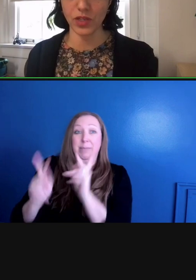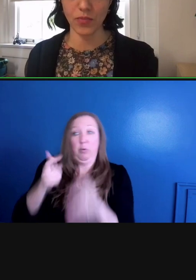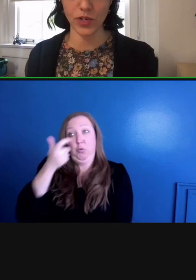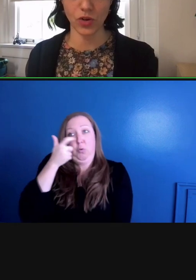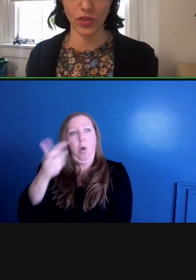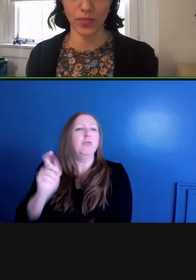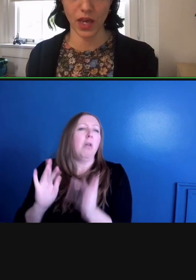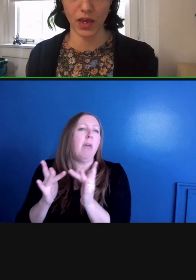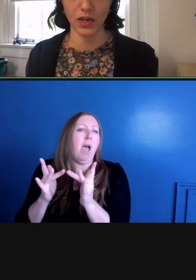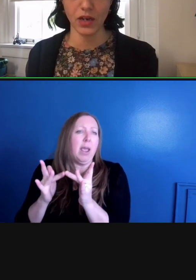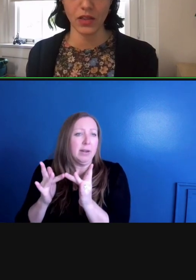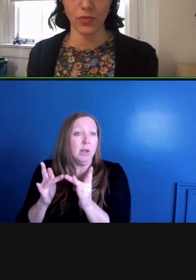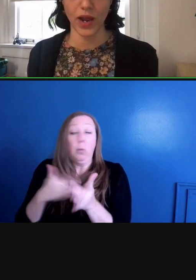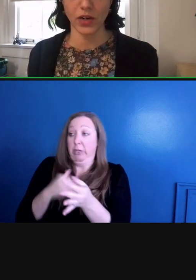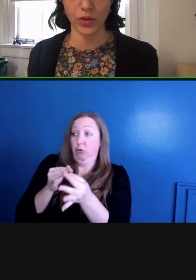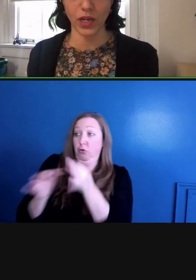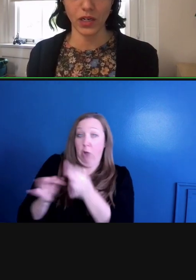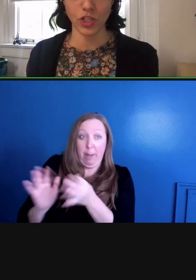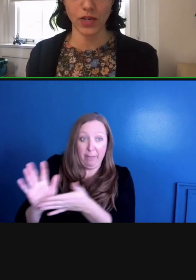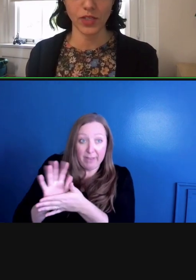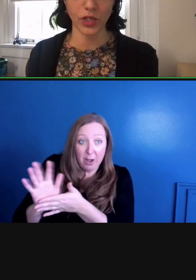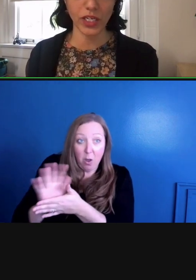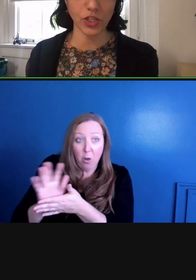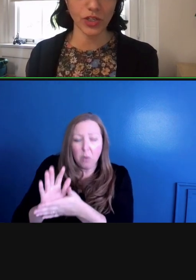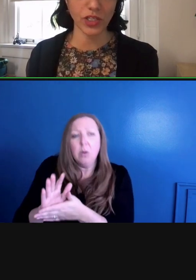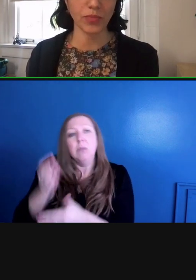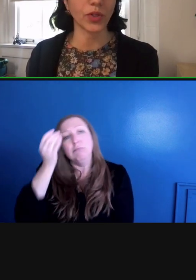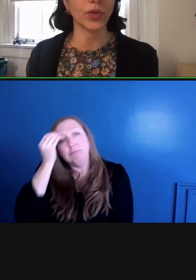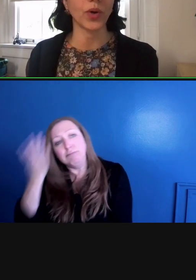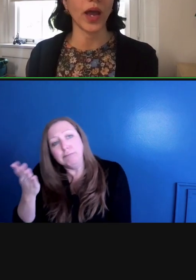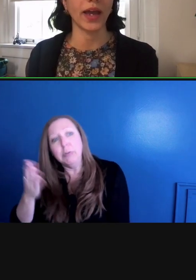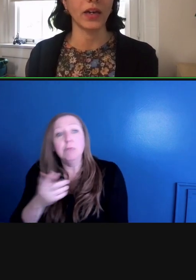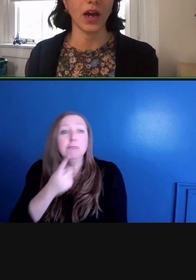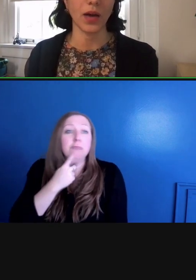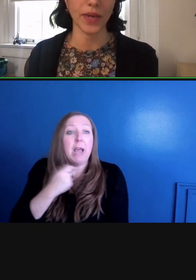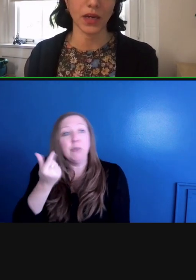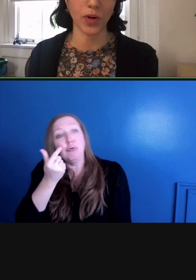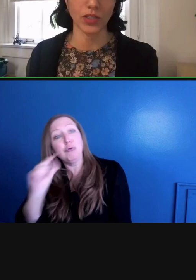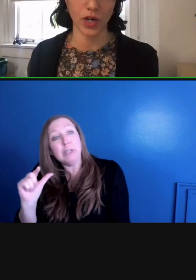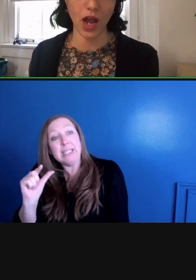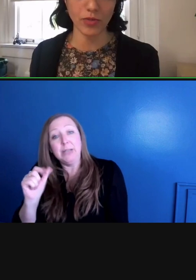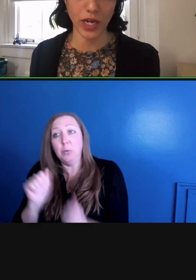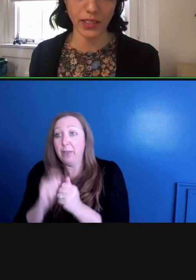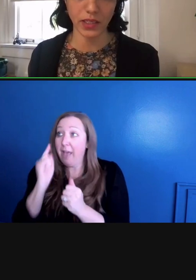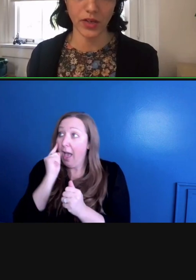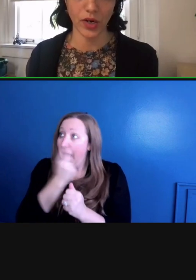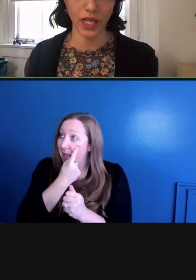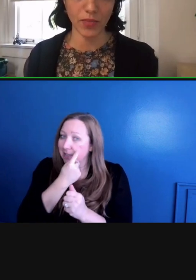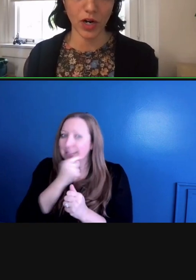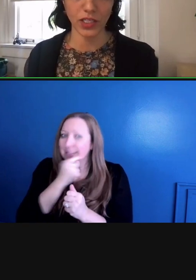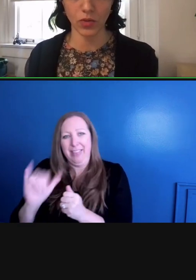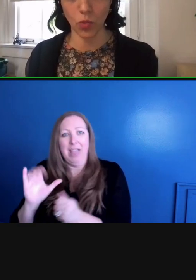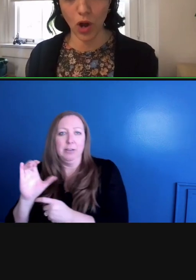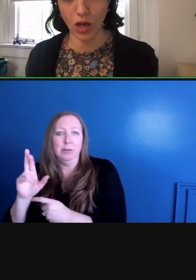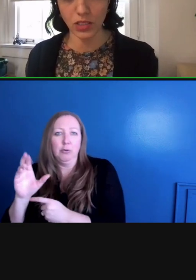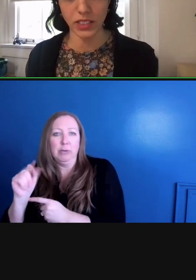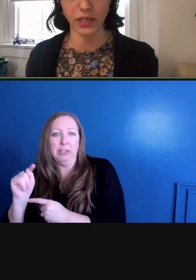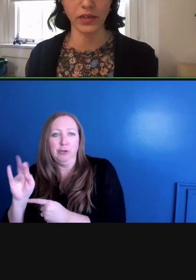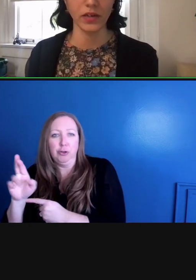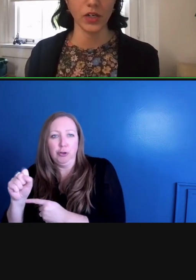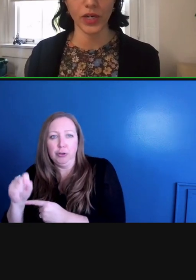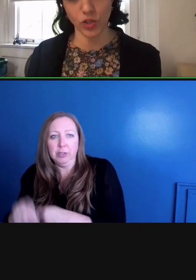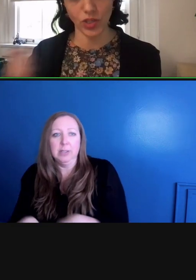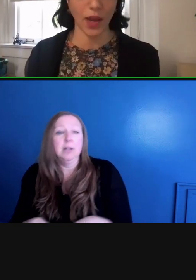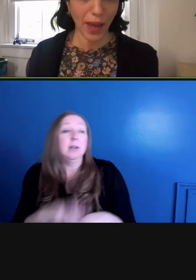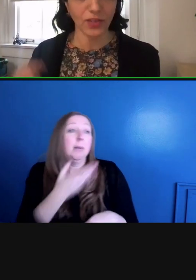them to them. We told them that the red and green shapes are creatures, and the blue and pink balls are objects, and there are landmarks and walls,